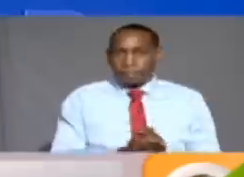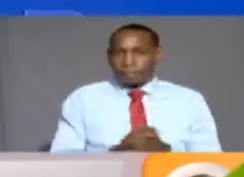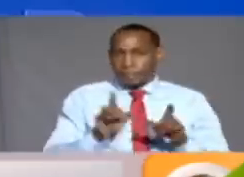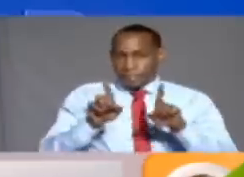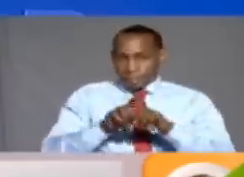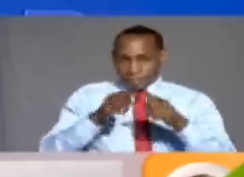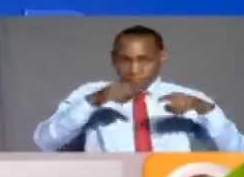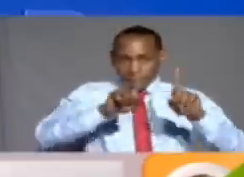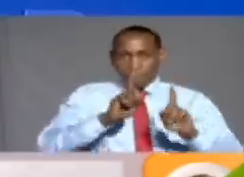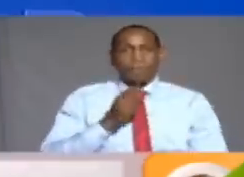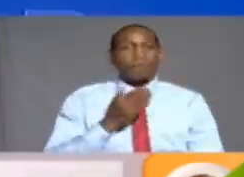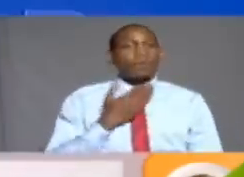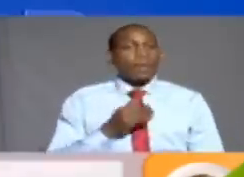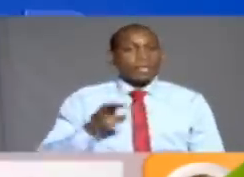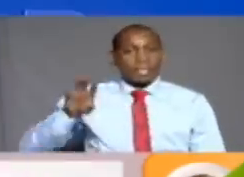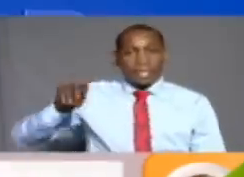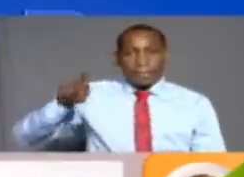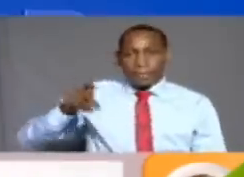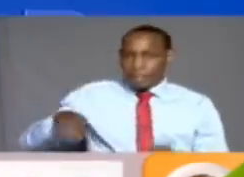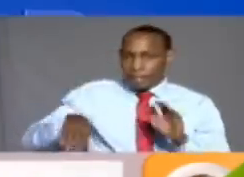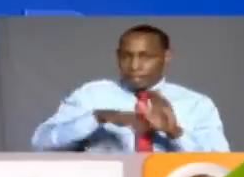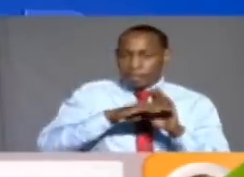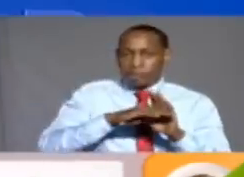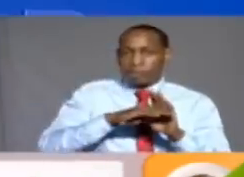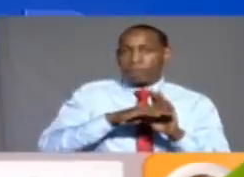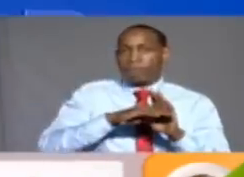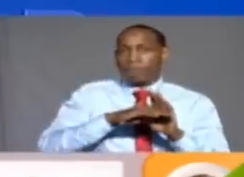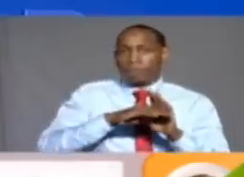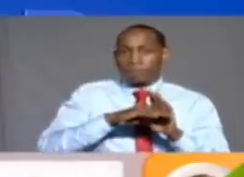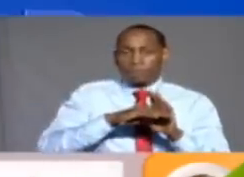want MPs kicked out for not towing the line?